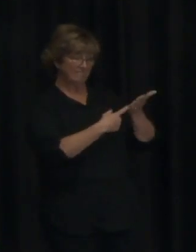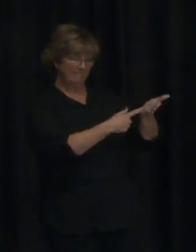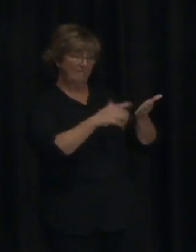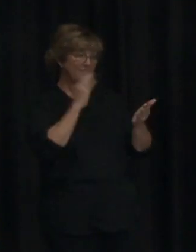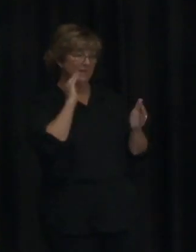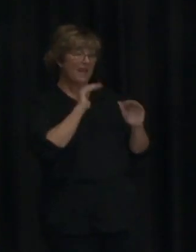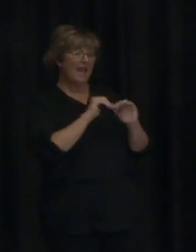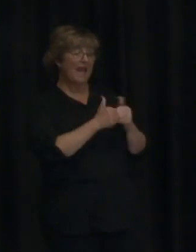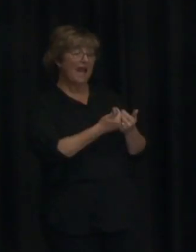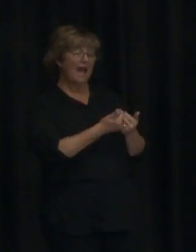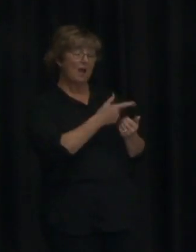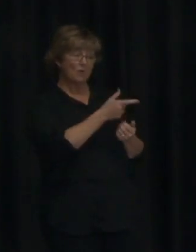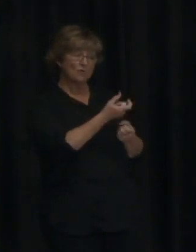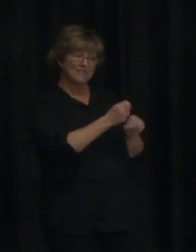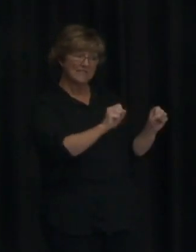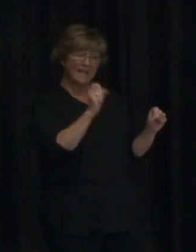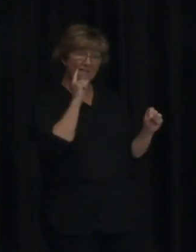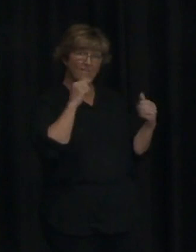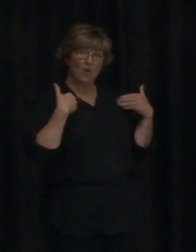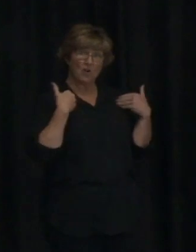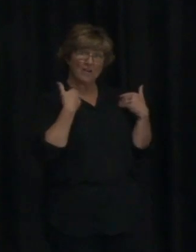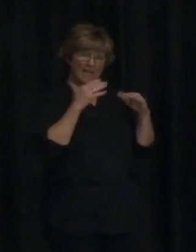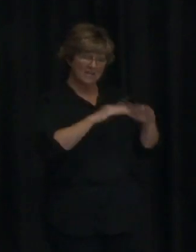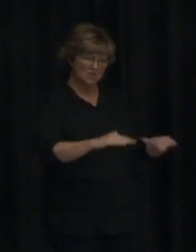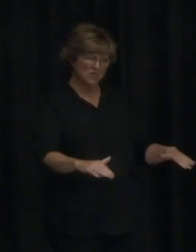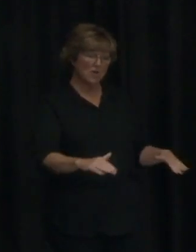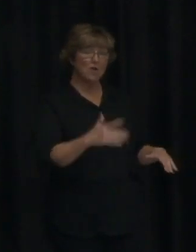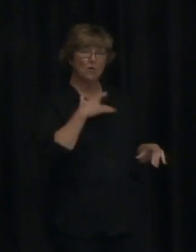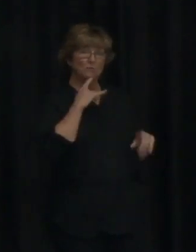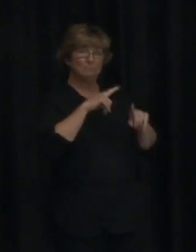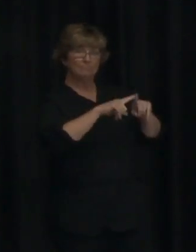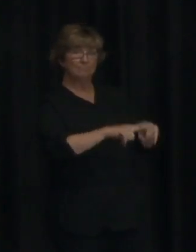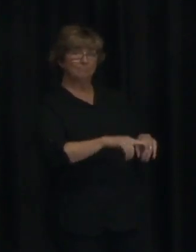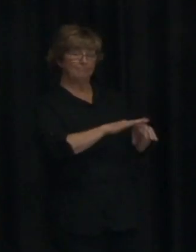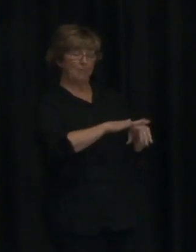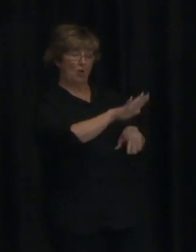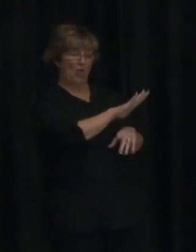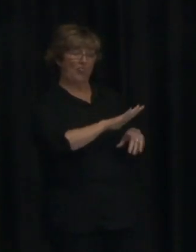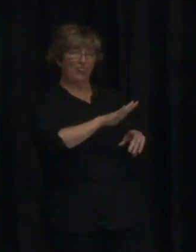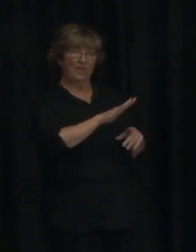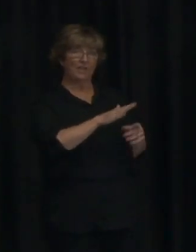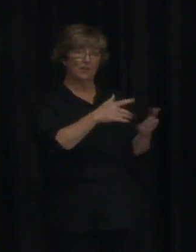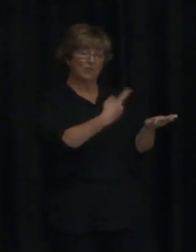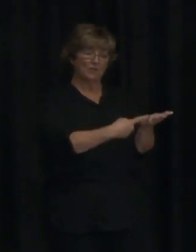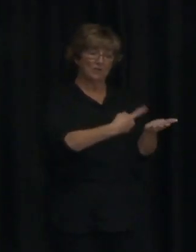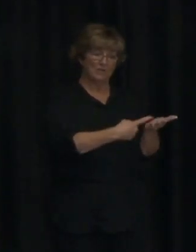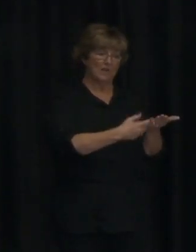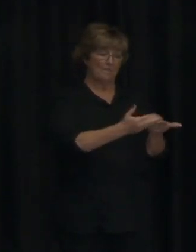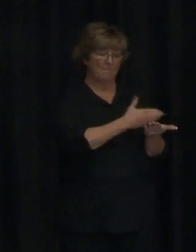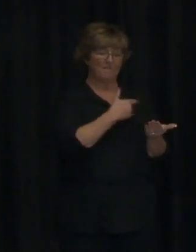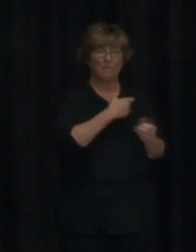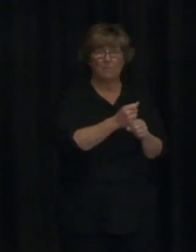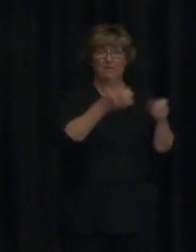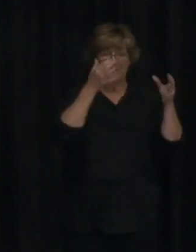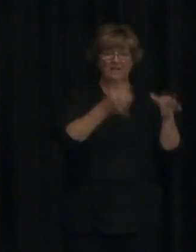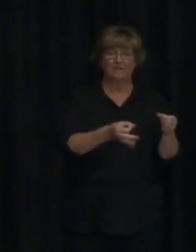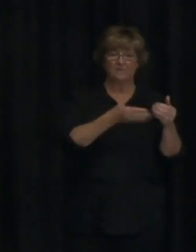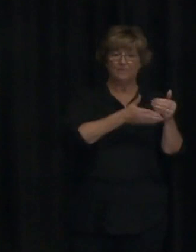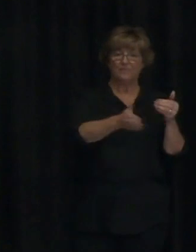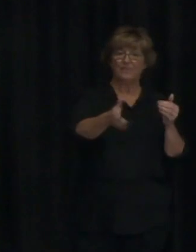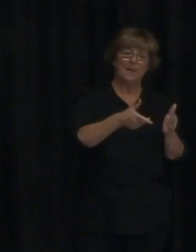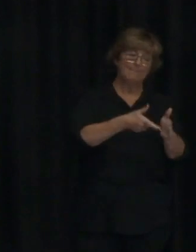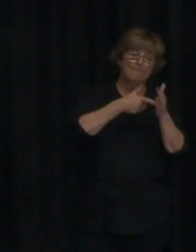those younger cohorts. We'll be guided by their facts, their determination, science, before we make any determinations of